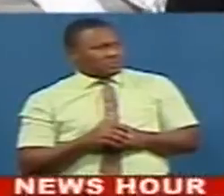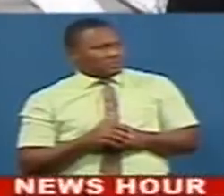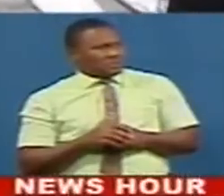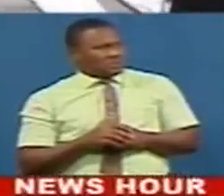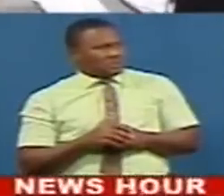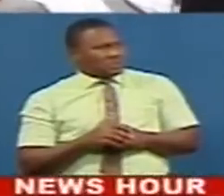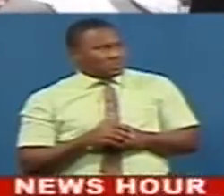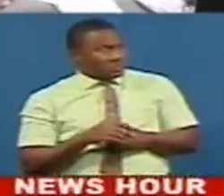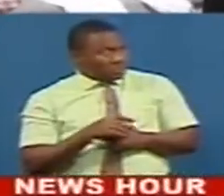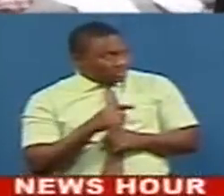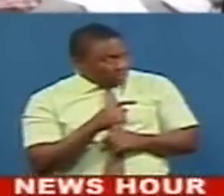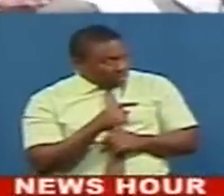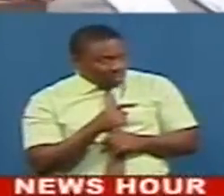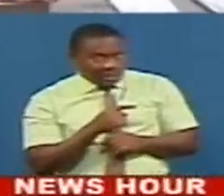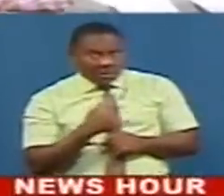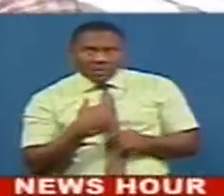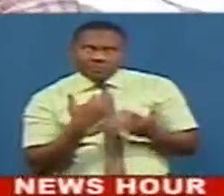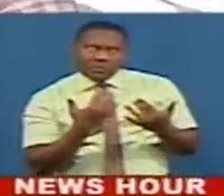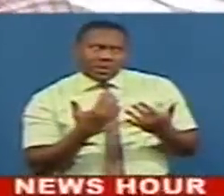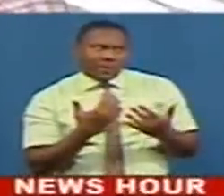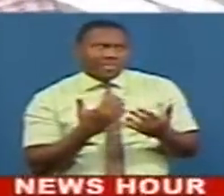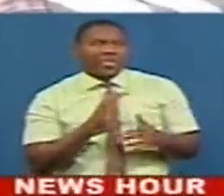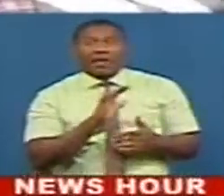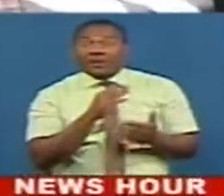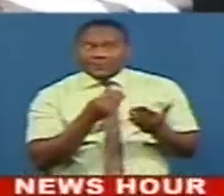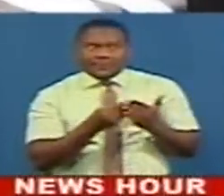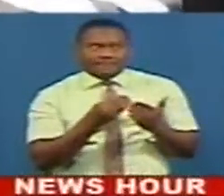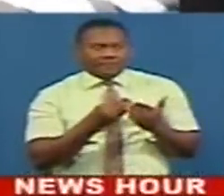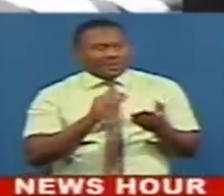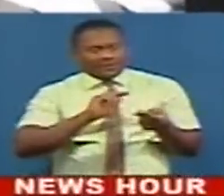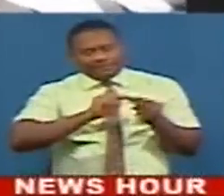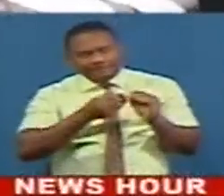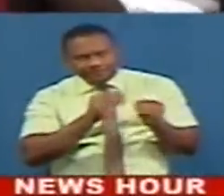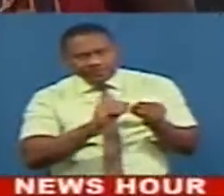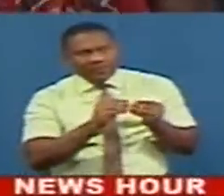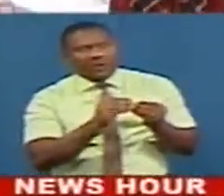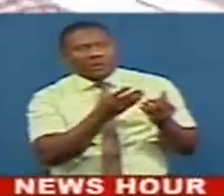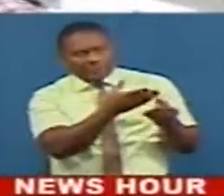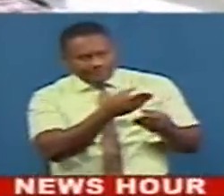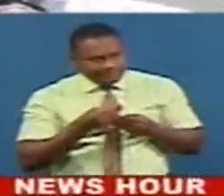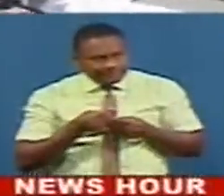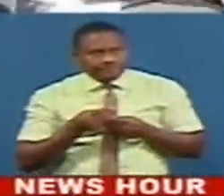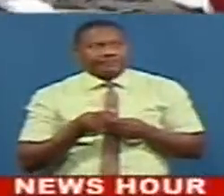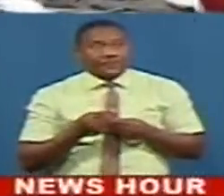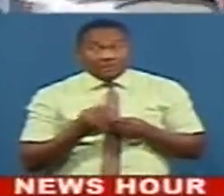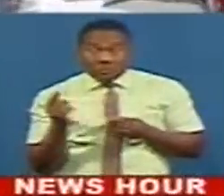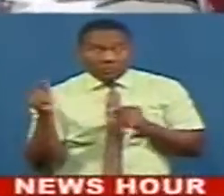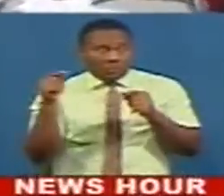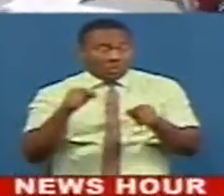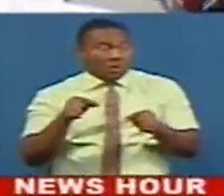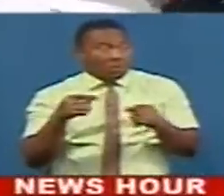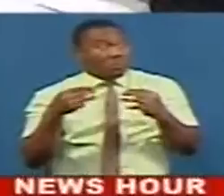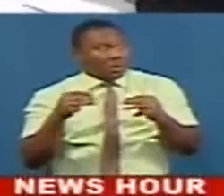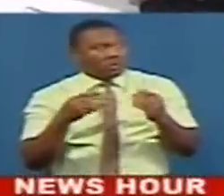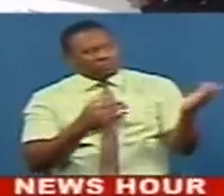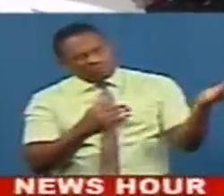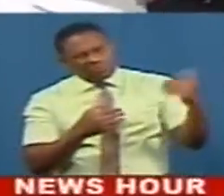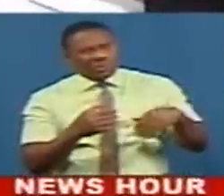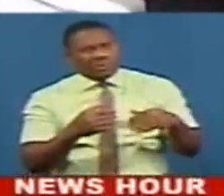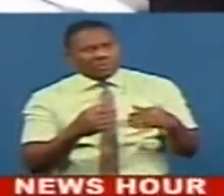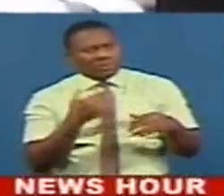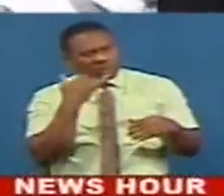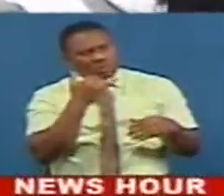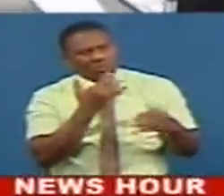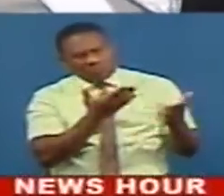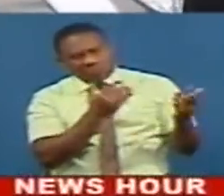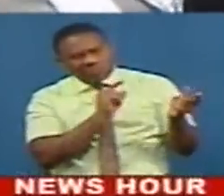her an answer. And since then, I took her number. Yeah. When I'm coming to the market, I'll call her and say,